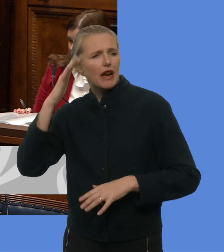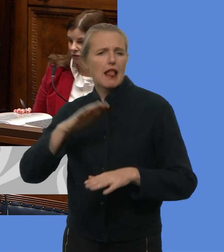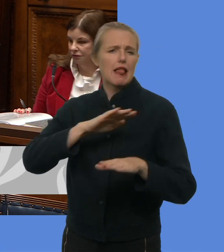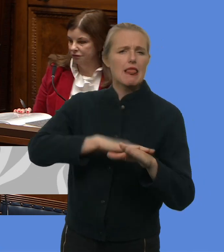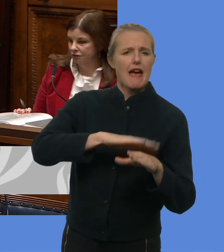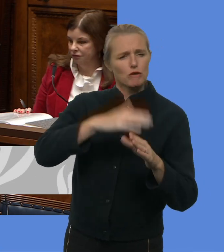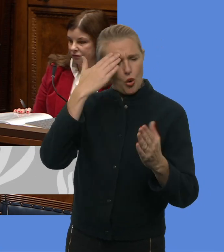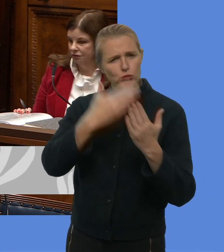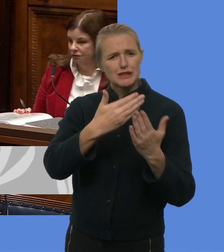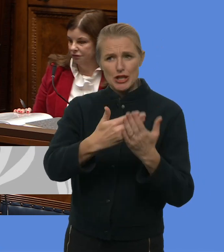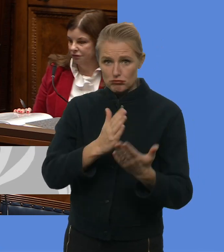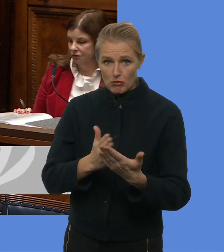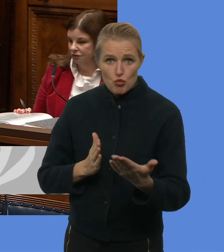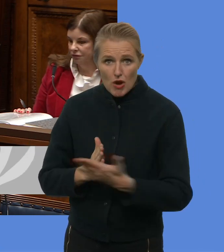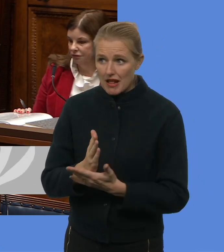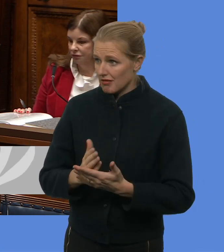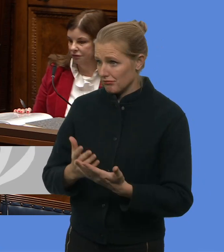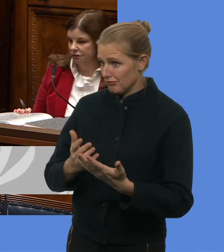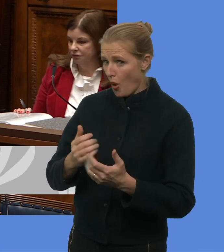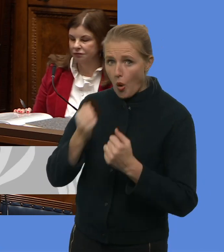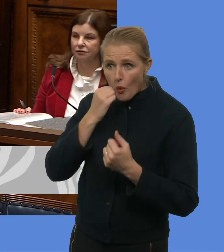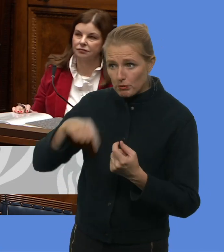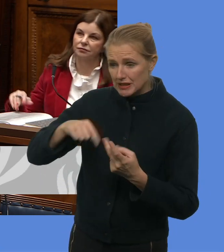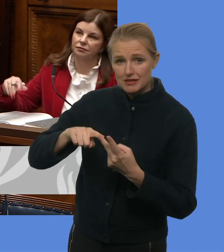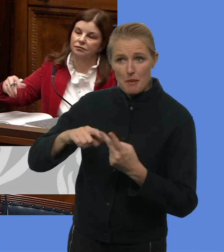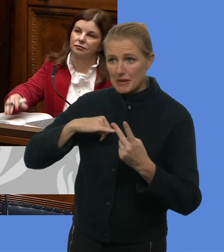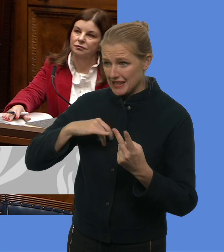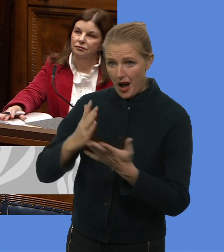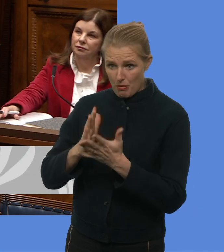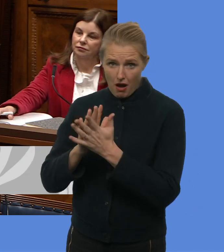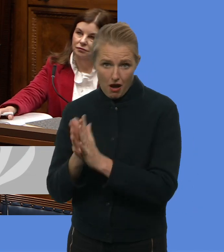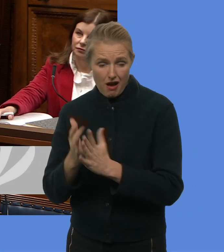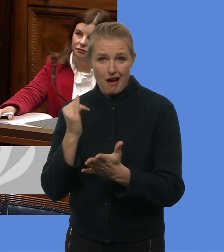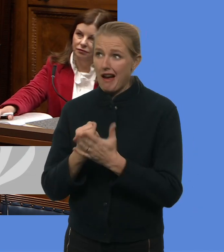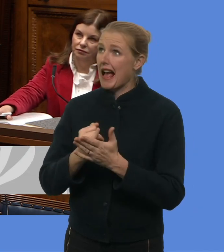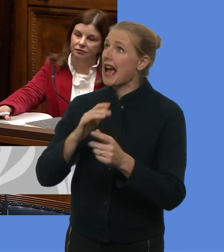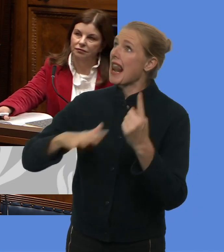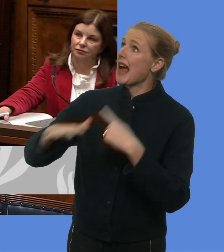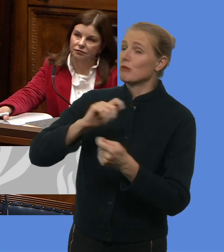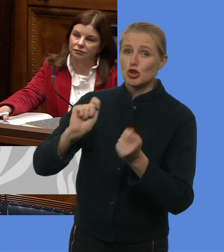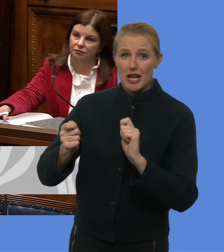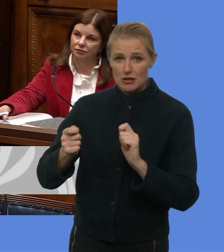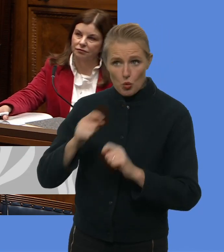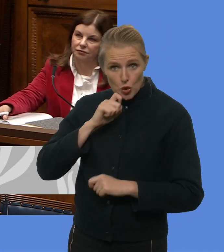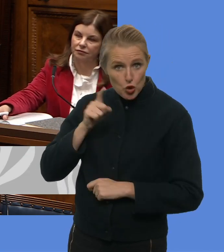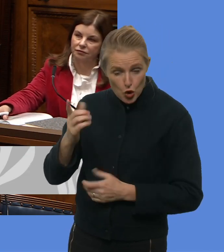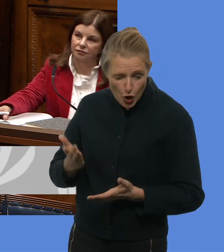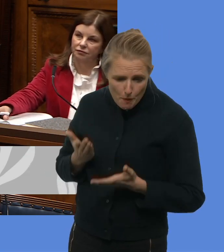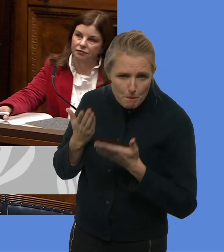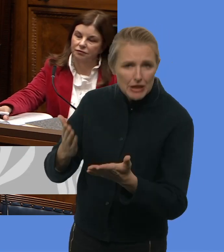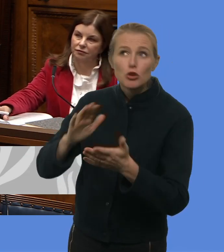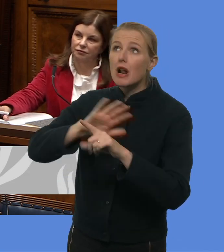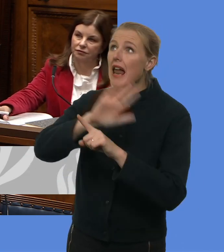This is real, and it's affecting homes and businesses across this region. Deputy First Minister, are you committed to climate change? Will you commit that if there